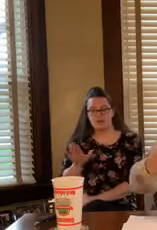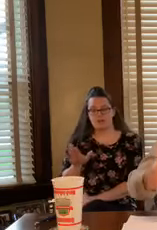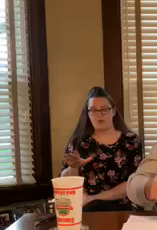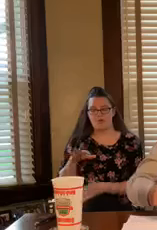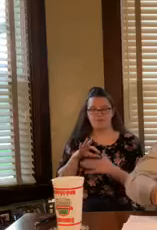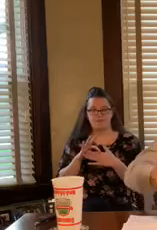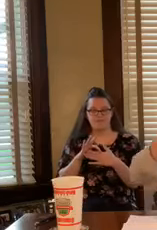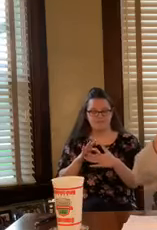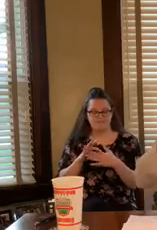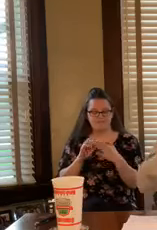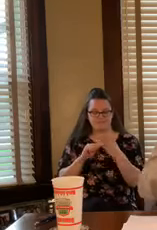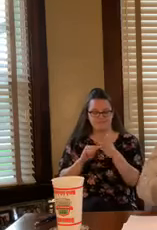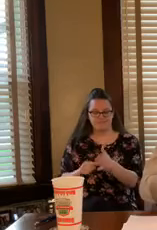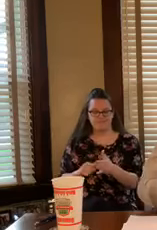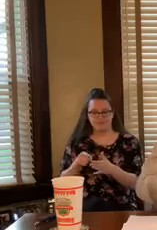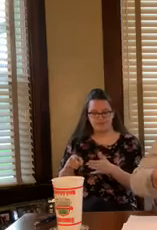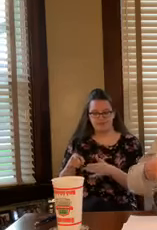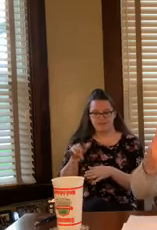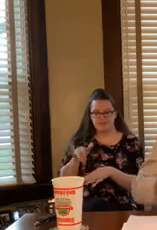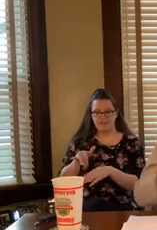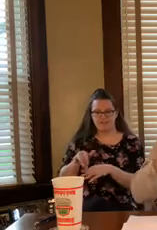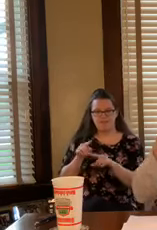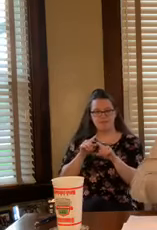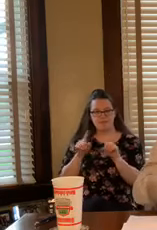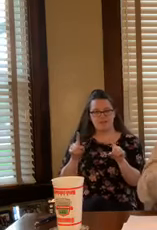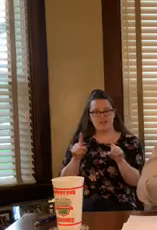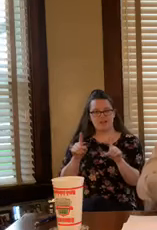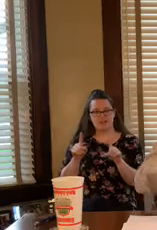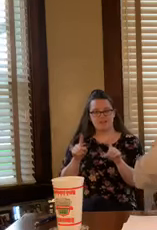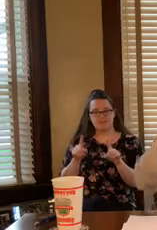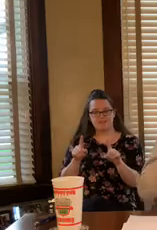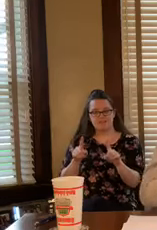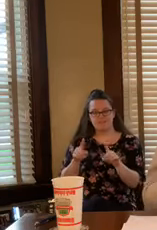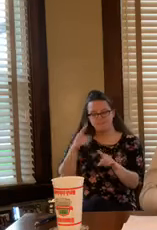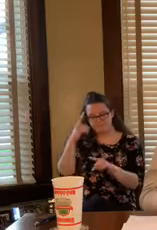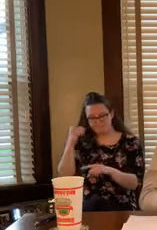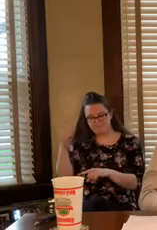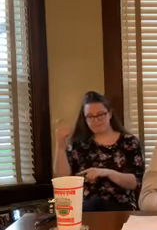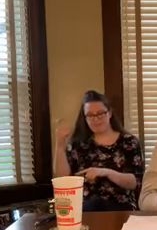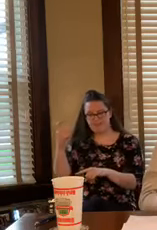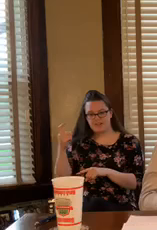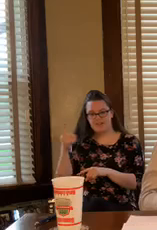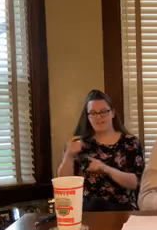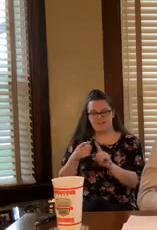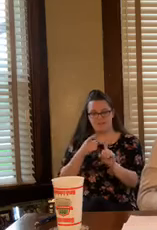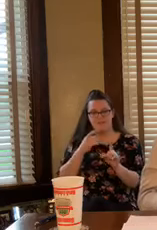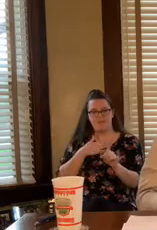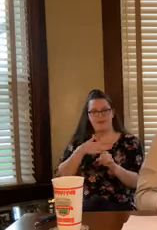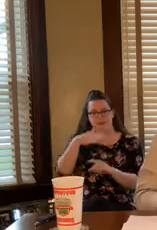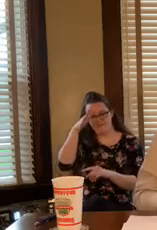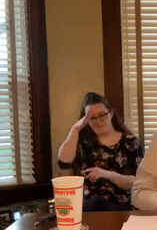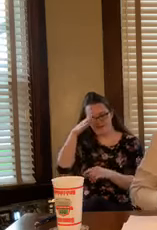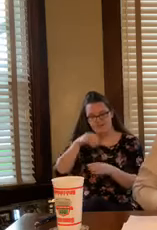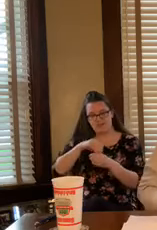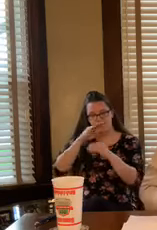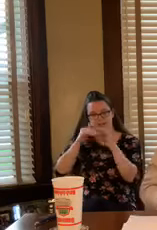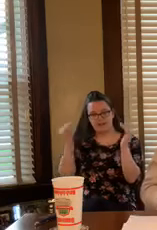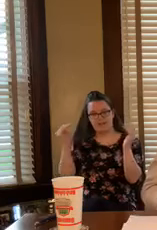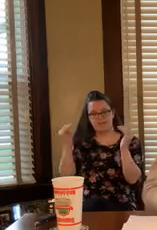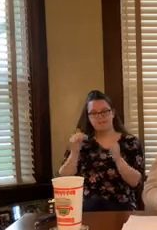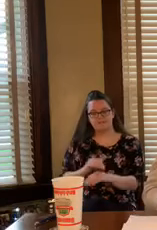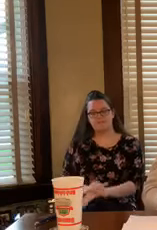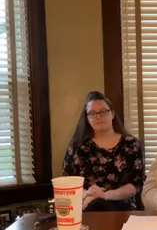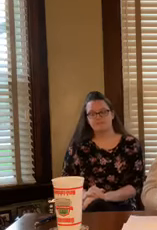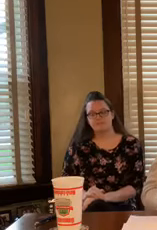that showed you this, but it was revelation. It was revealed to you from my Father, which is in heaven. And I say unto you